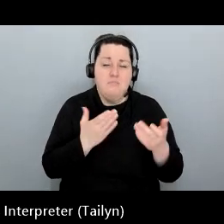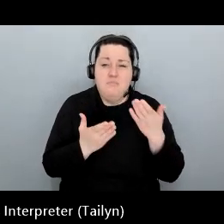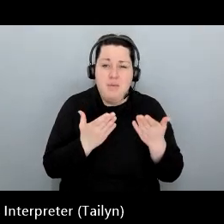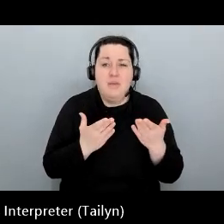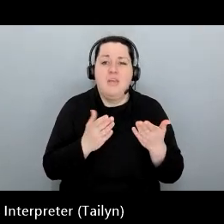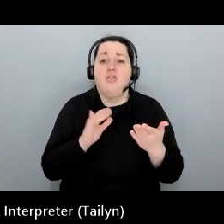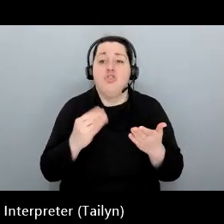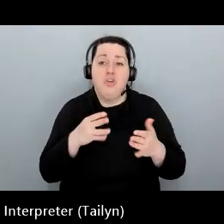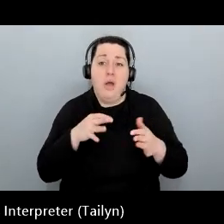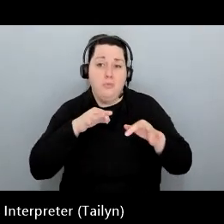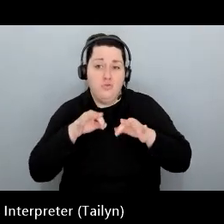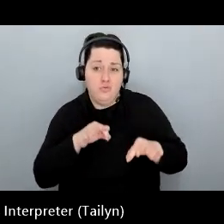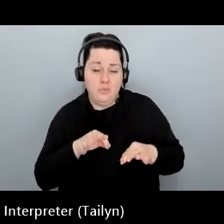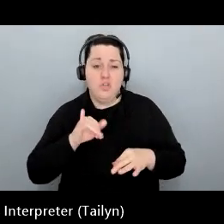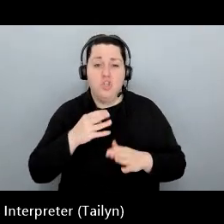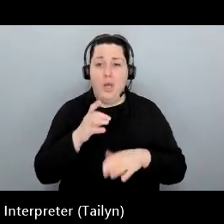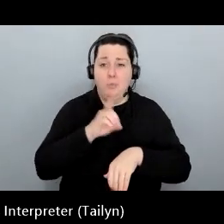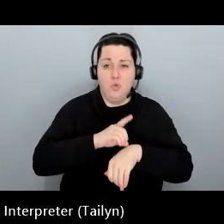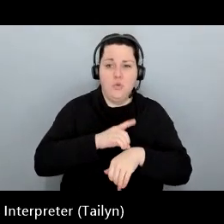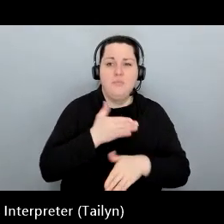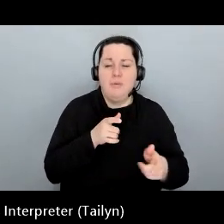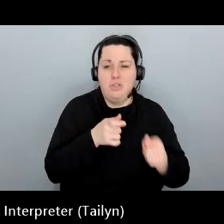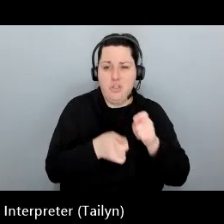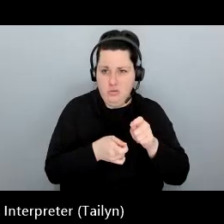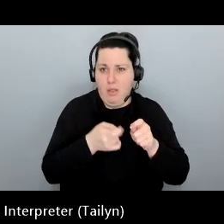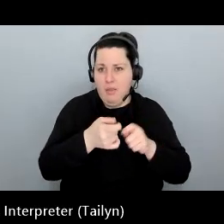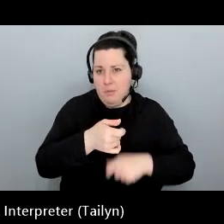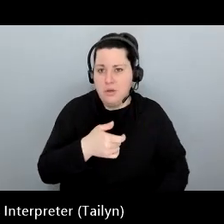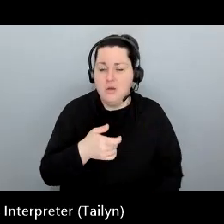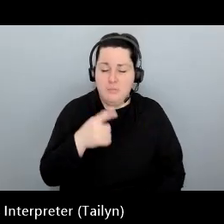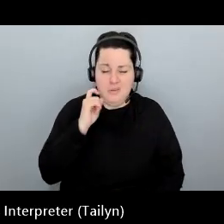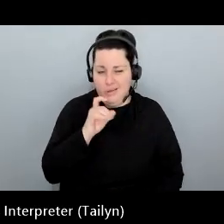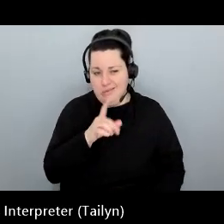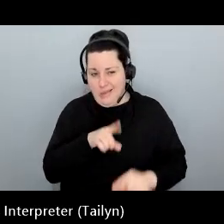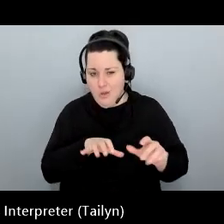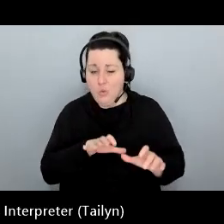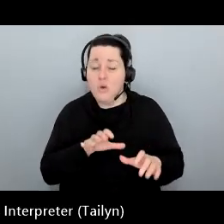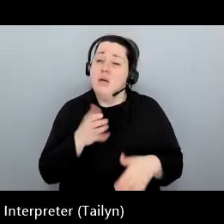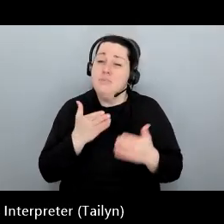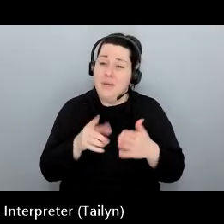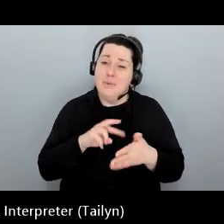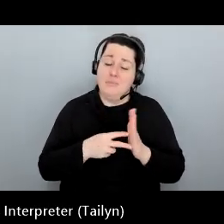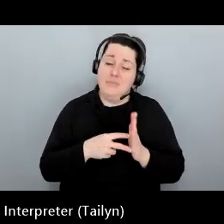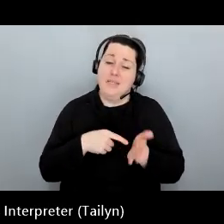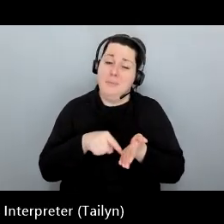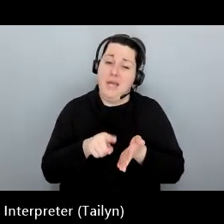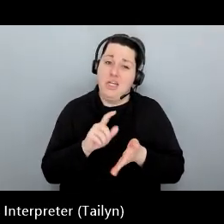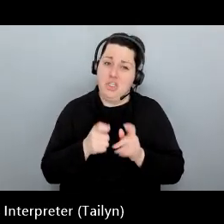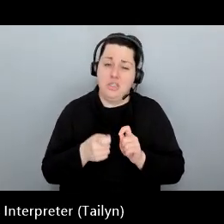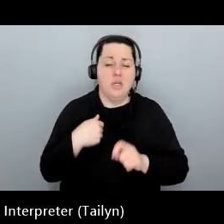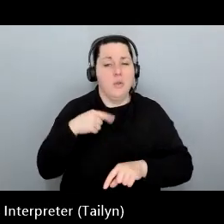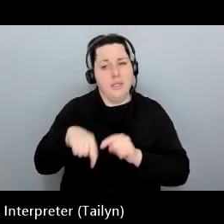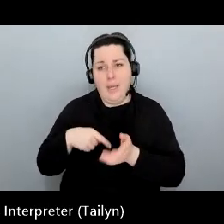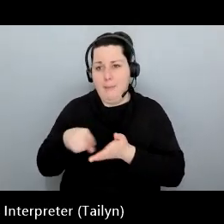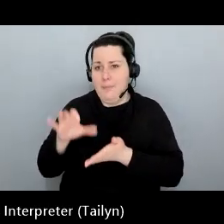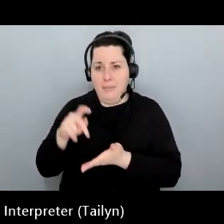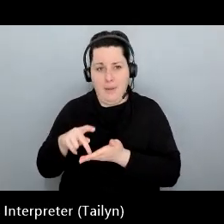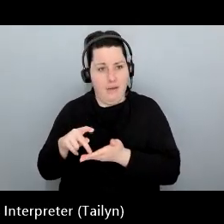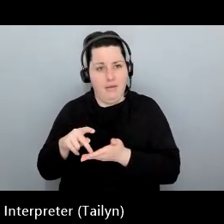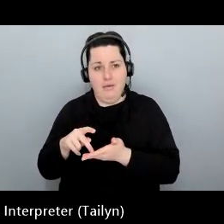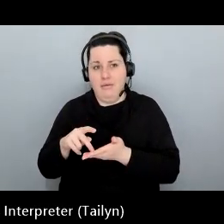do. And a lot of times that comes with the change in pay. One thing that we cannot reimburse under this is